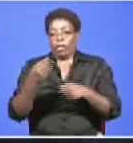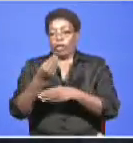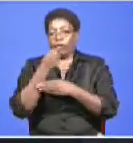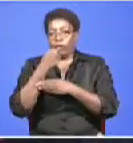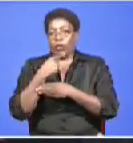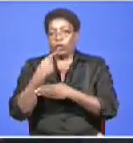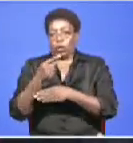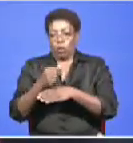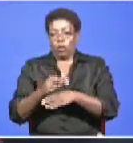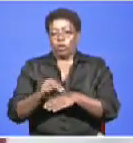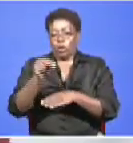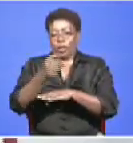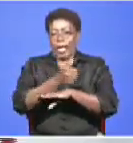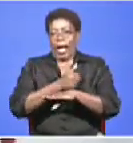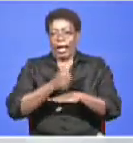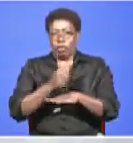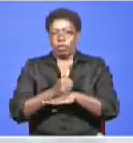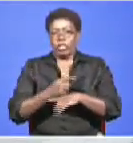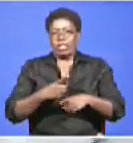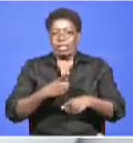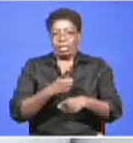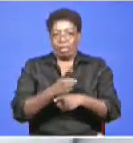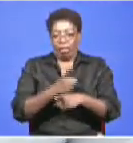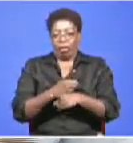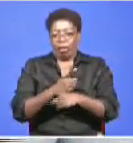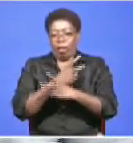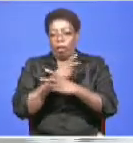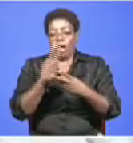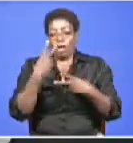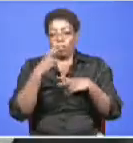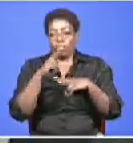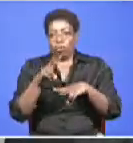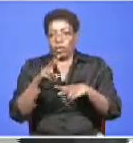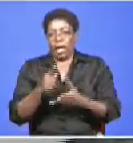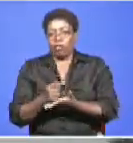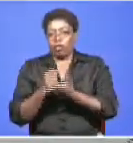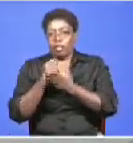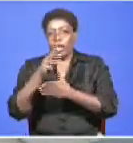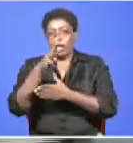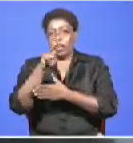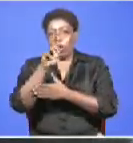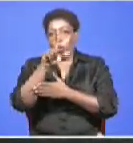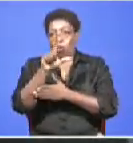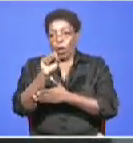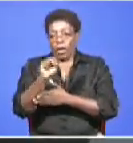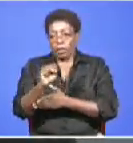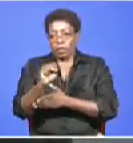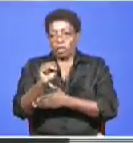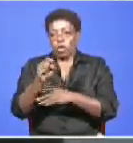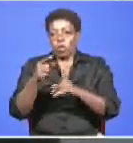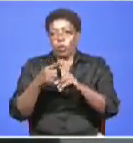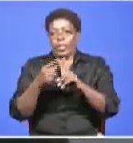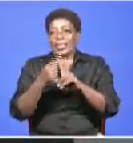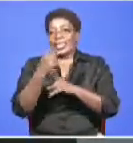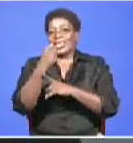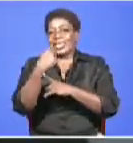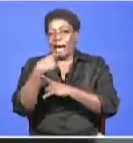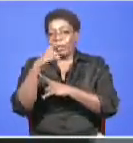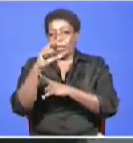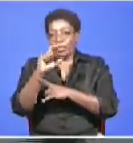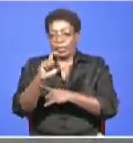North Androsians to decontaminate, safely monitor, and treat their wells with chlorine tablets to avoid